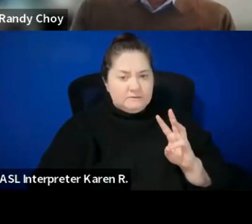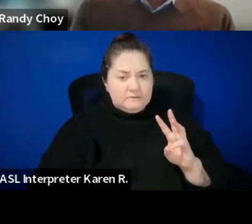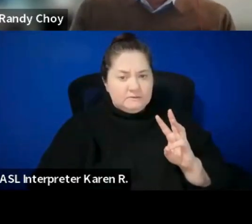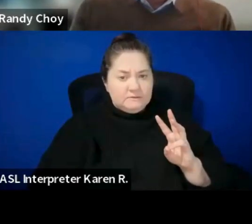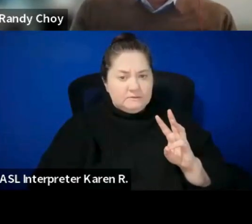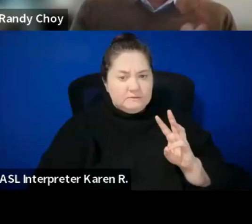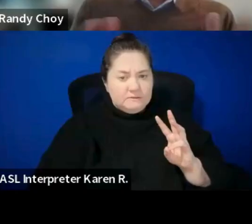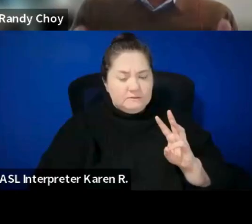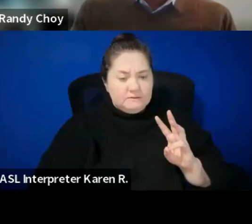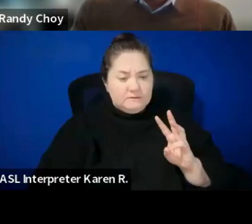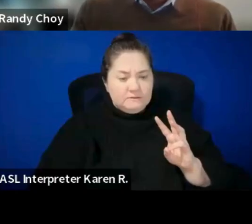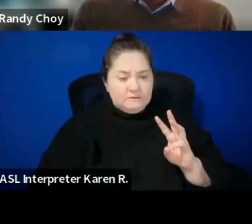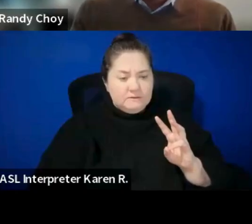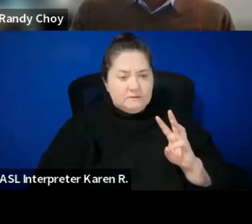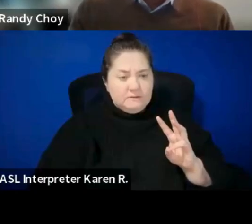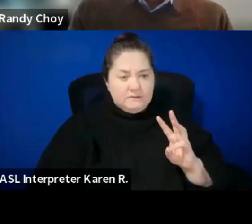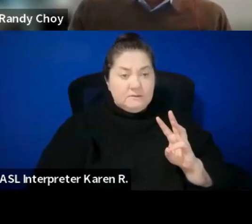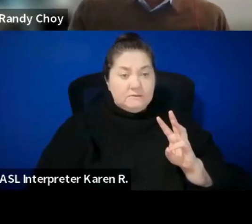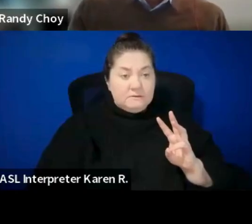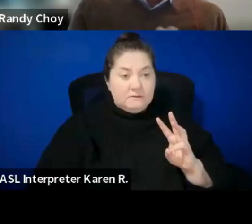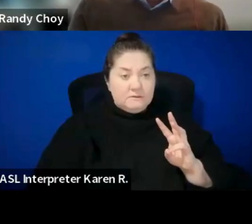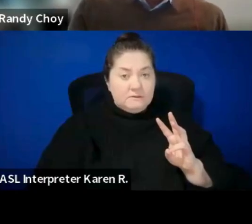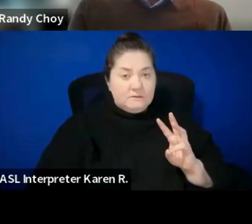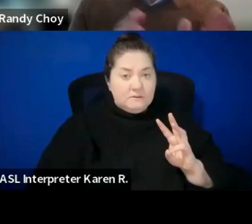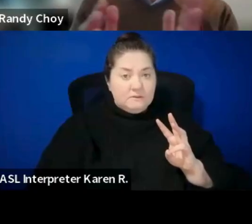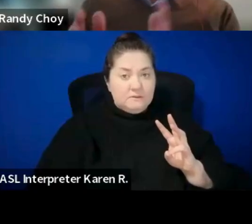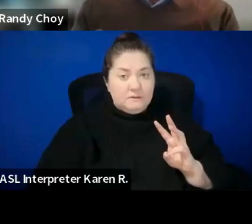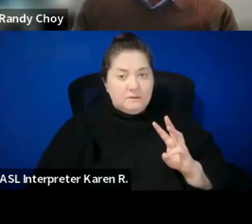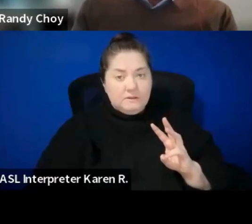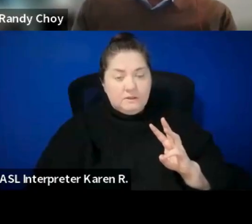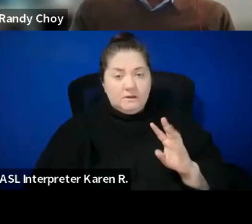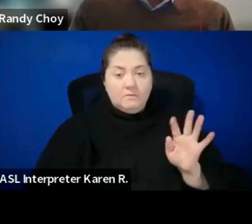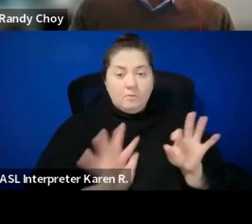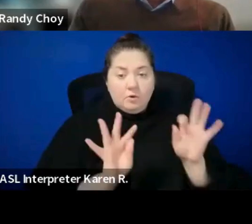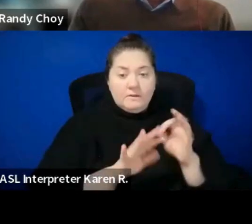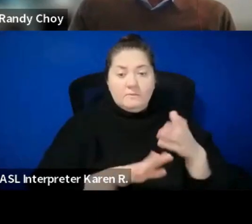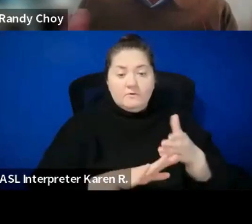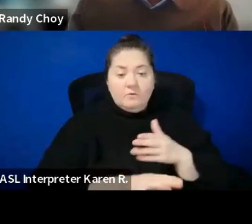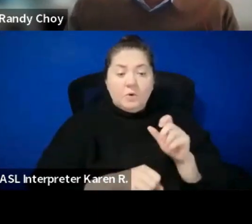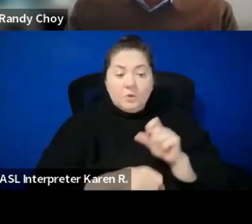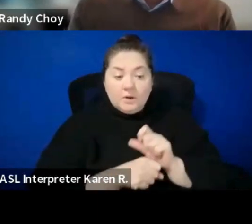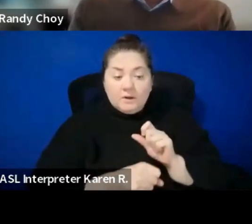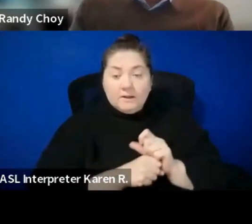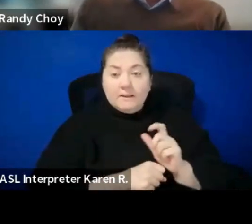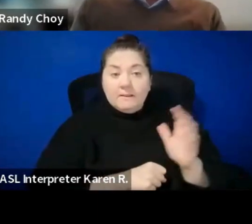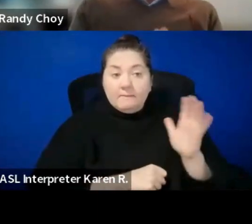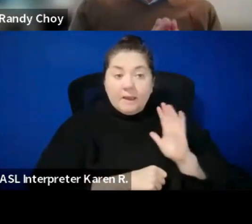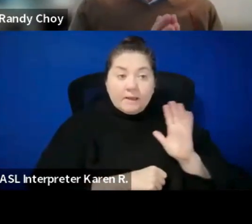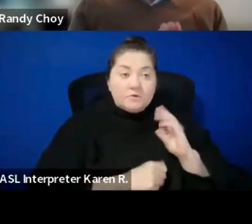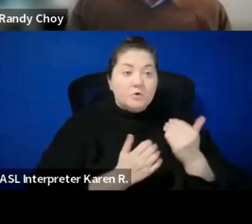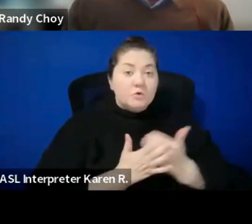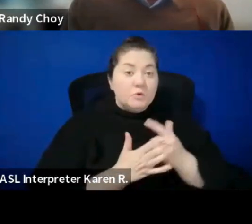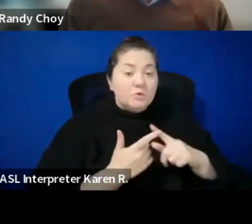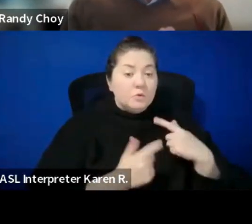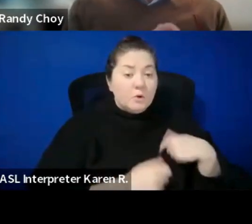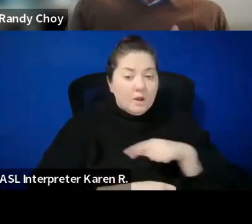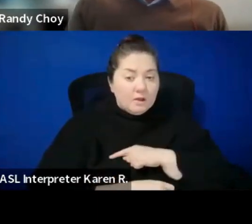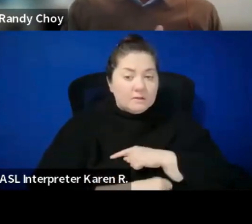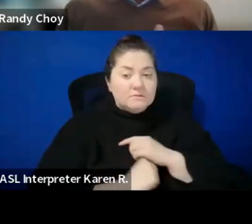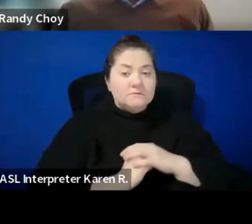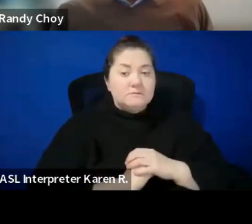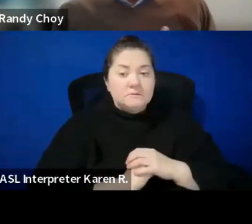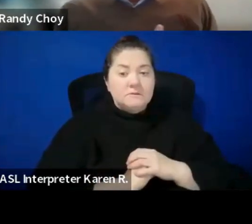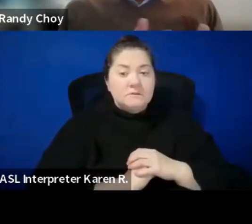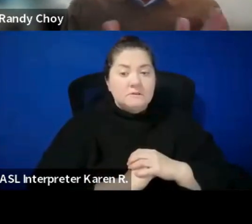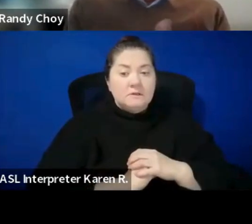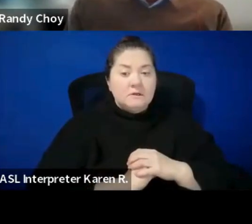important than ever before, whether you've worked with us in the past or maybe will be new to us, is the